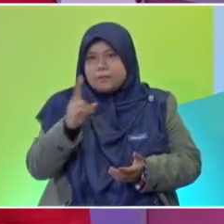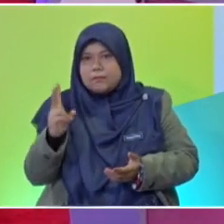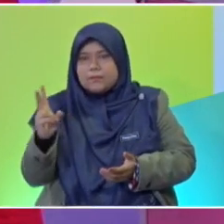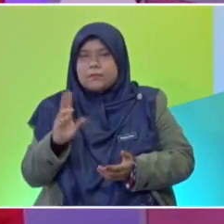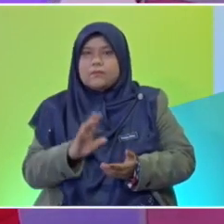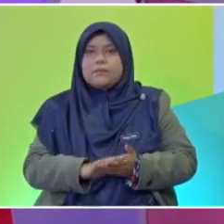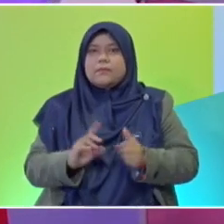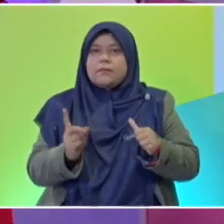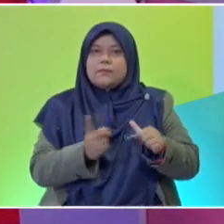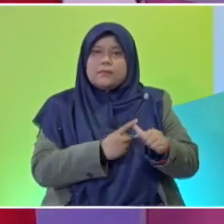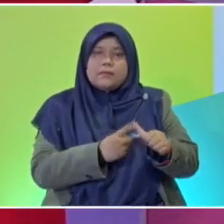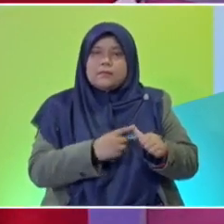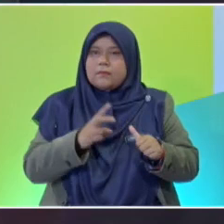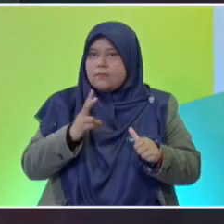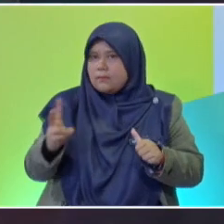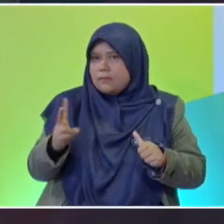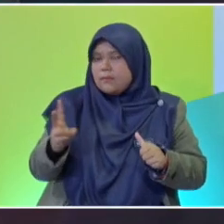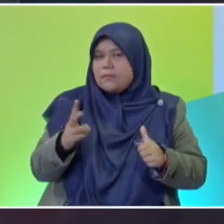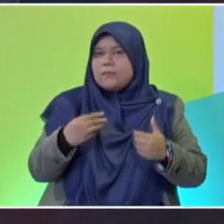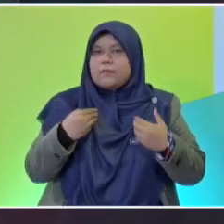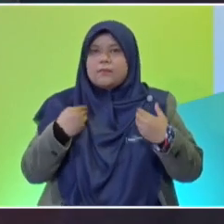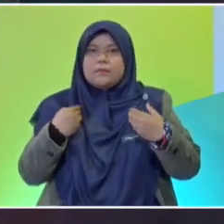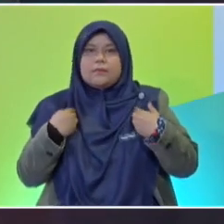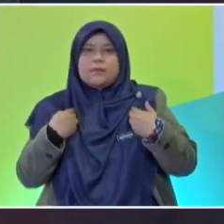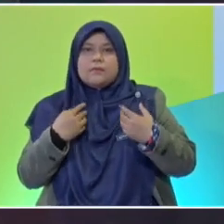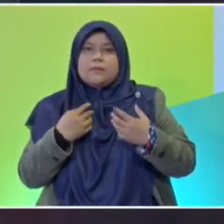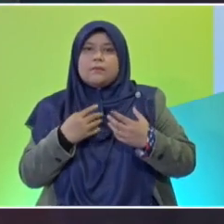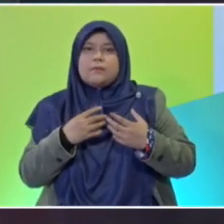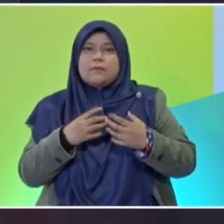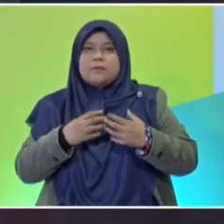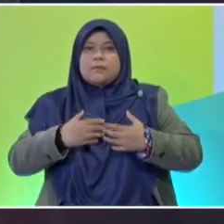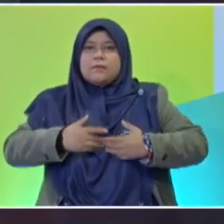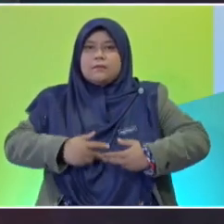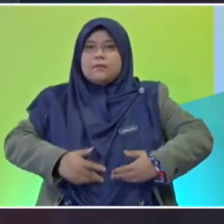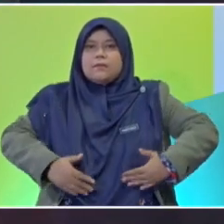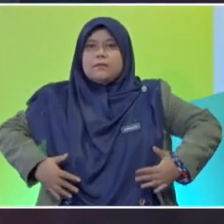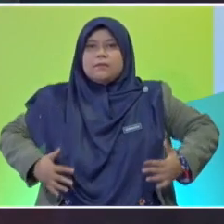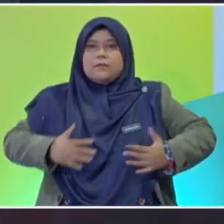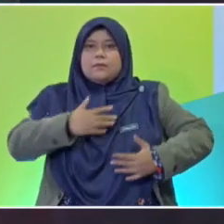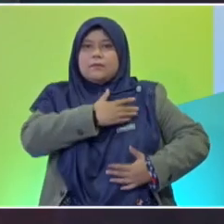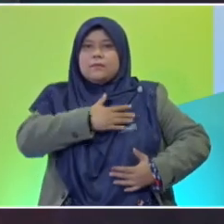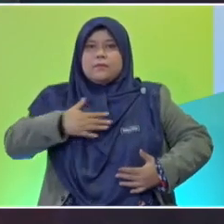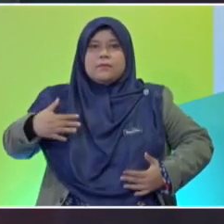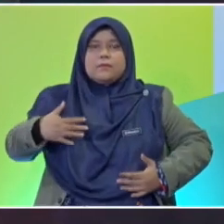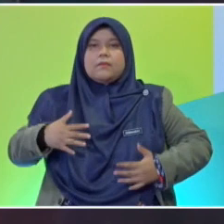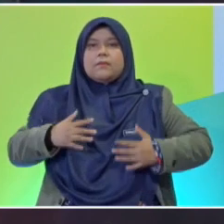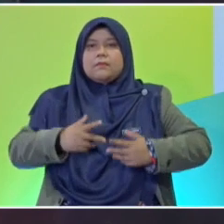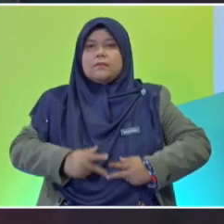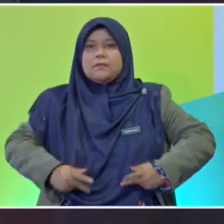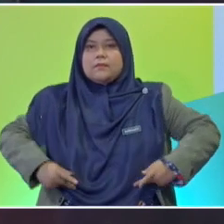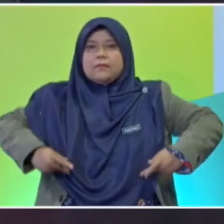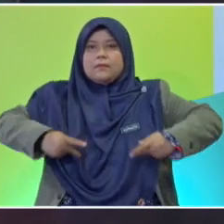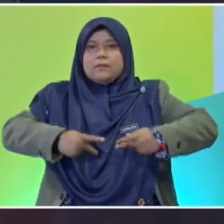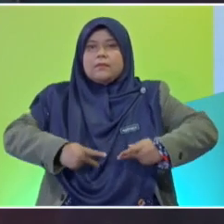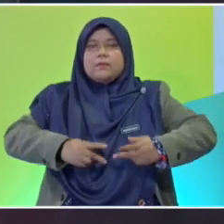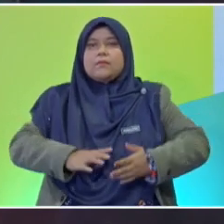First one, if you look here, this is our chest area. So we have the lungs,